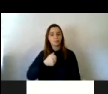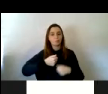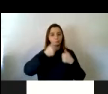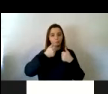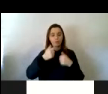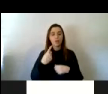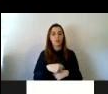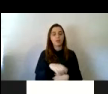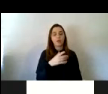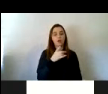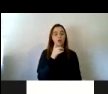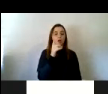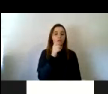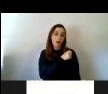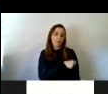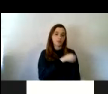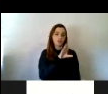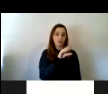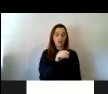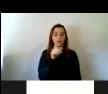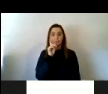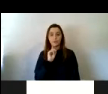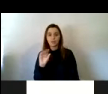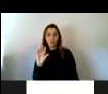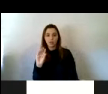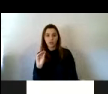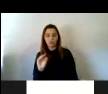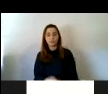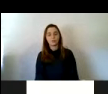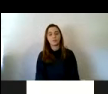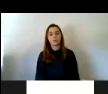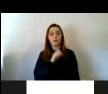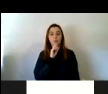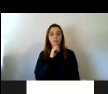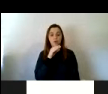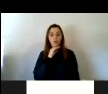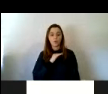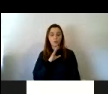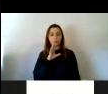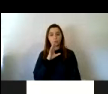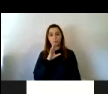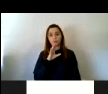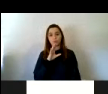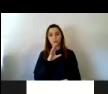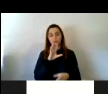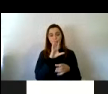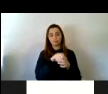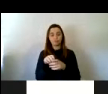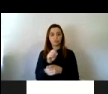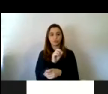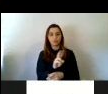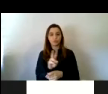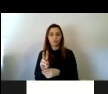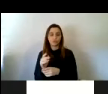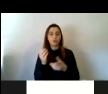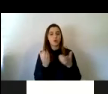can stay, and in one room there are 2 persons, so compared to other dormitories